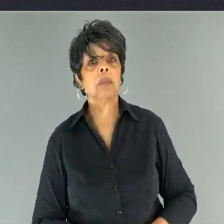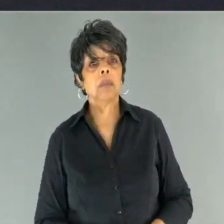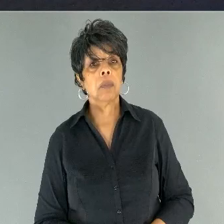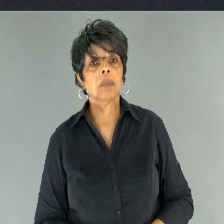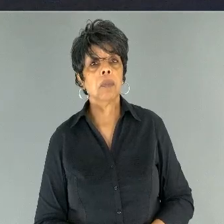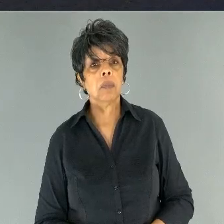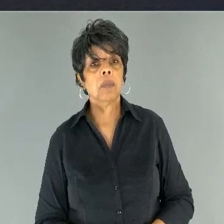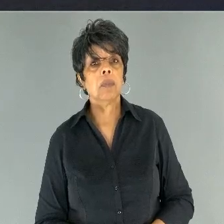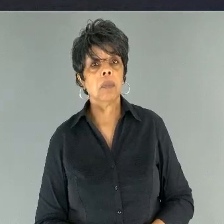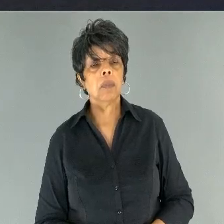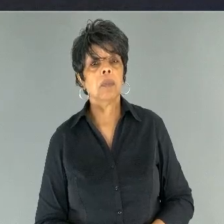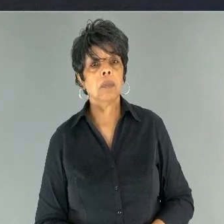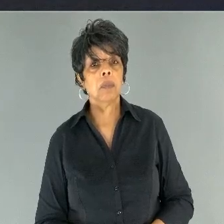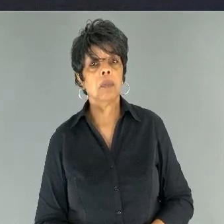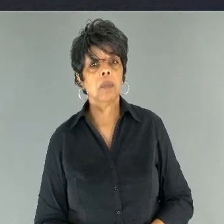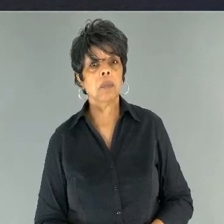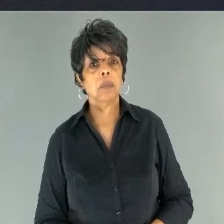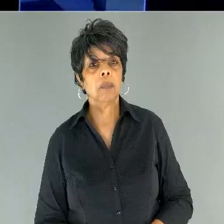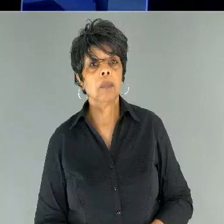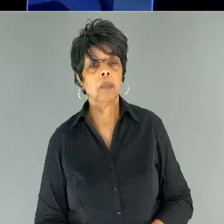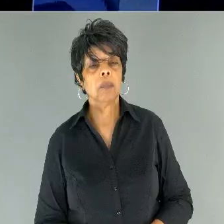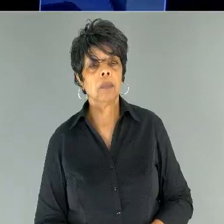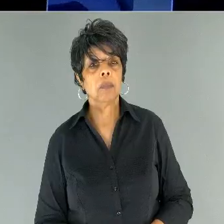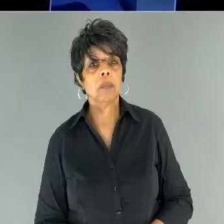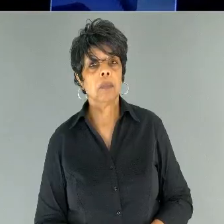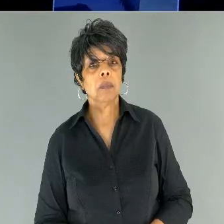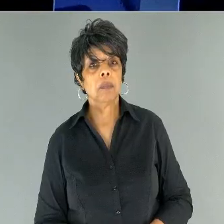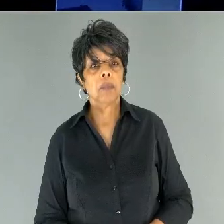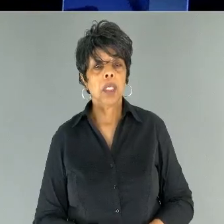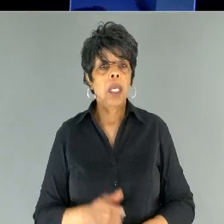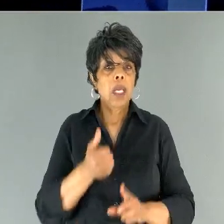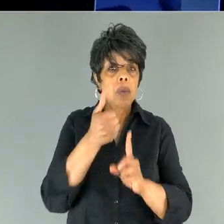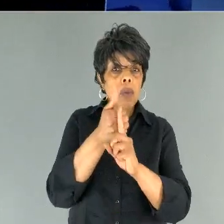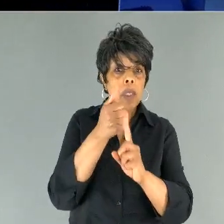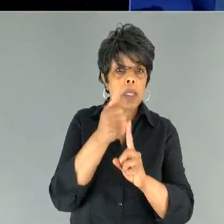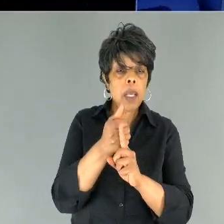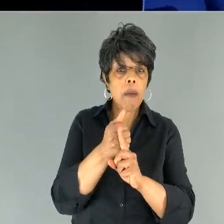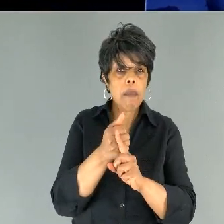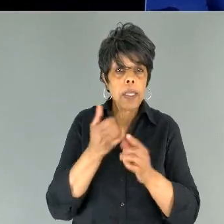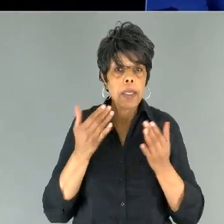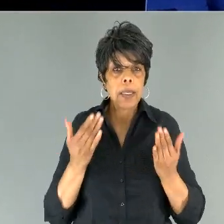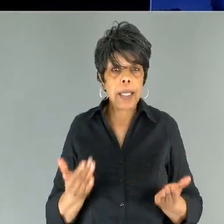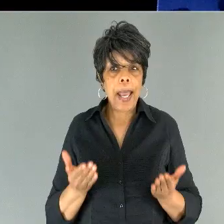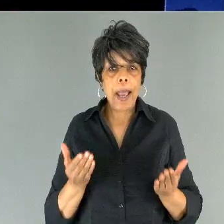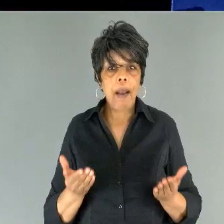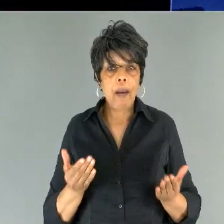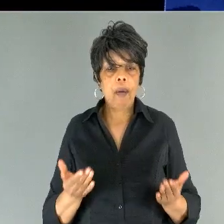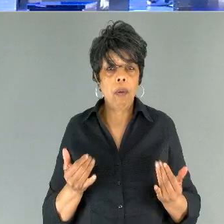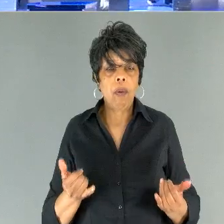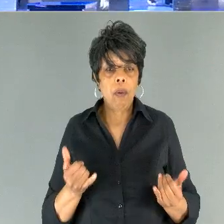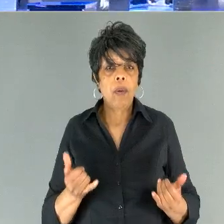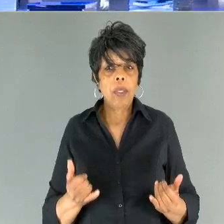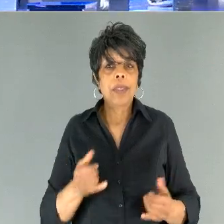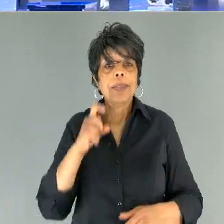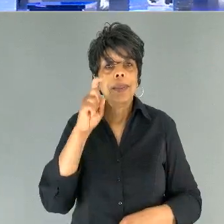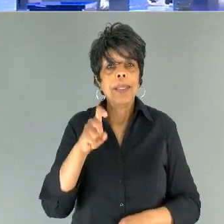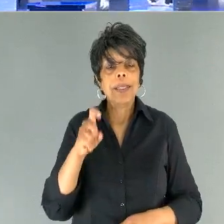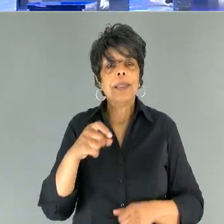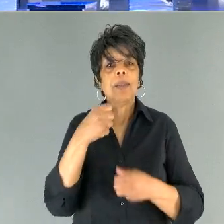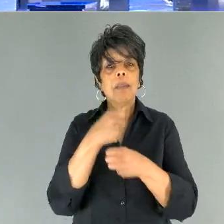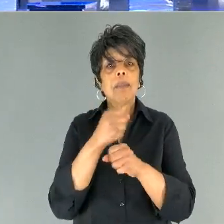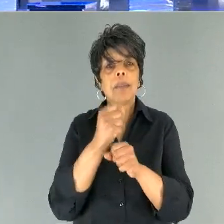you're in what people would call the valley of decision. But today is the day where you